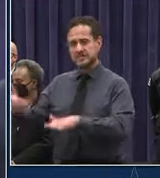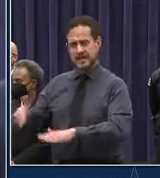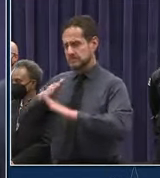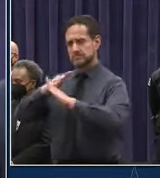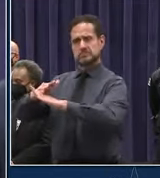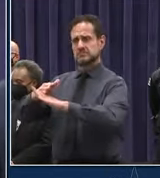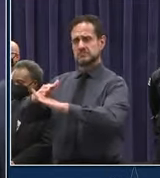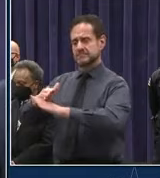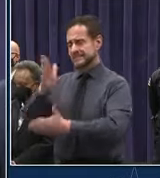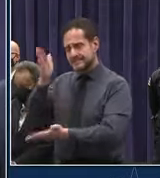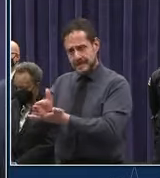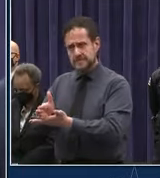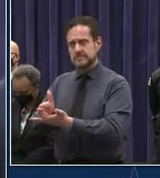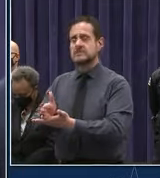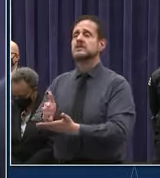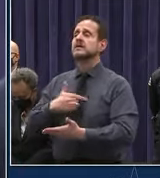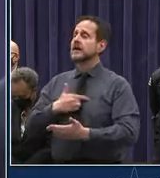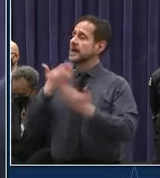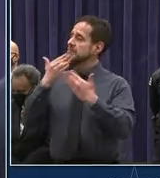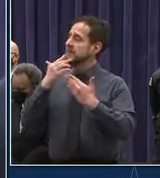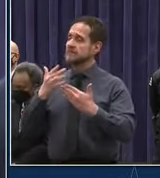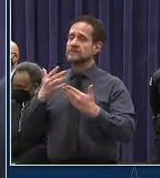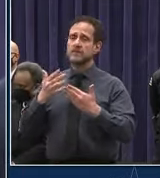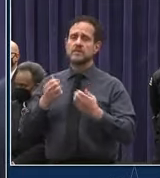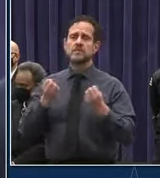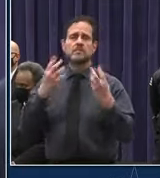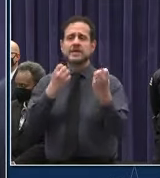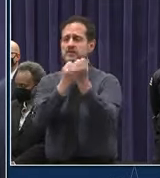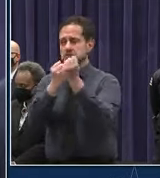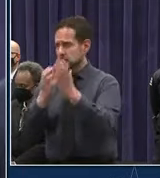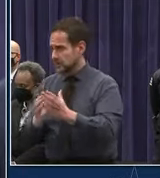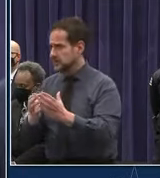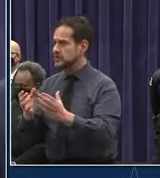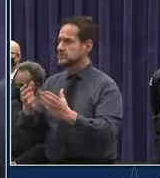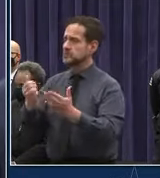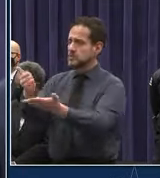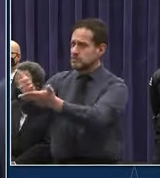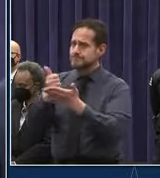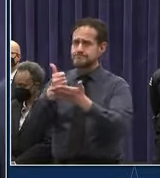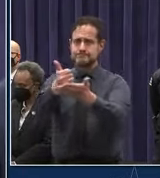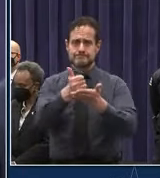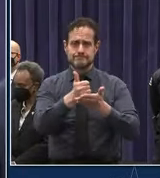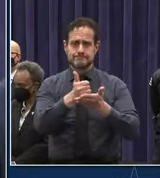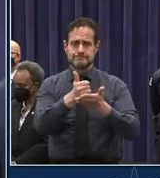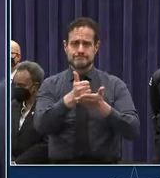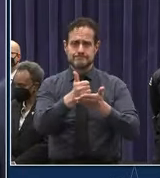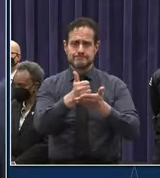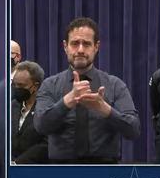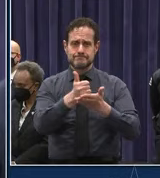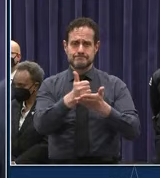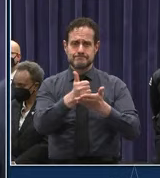I am very grateful for the outpouring support we have received. From your